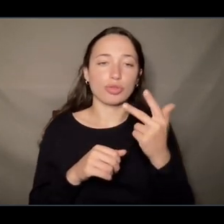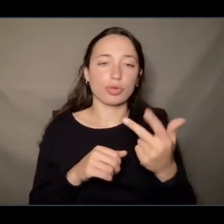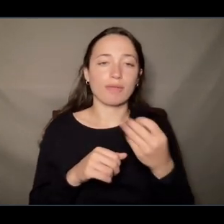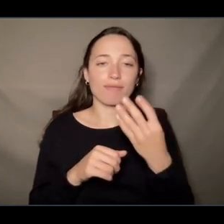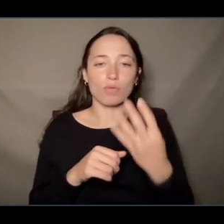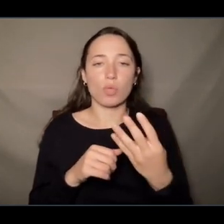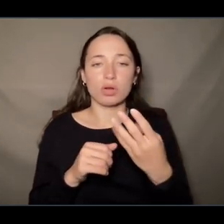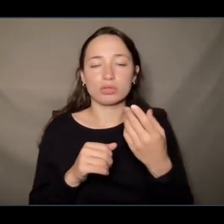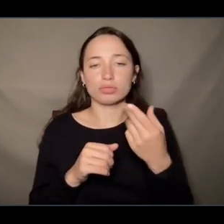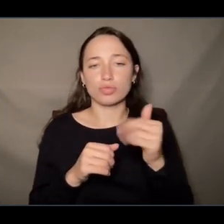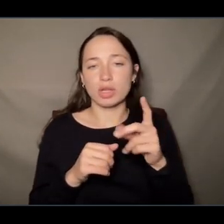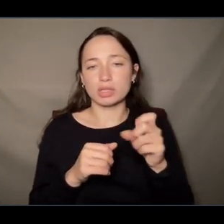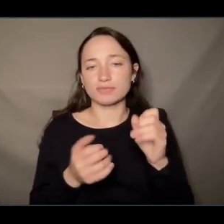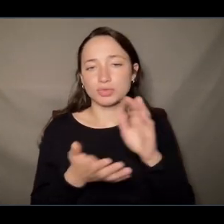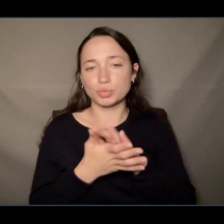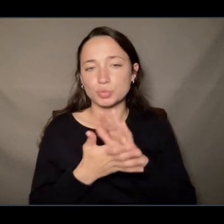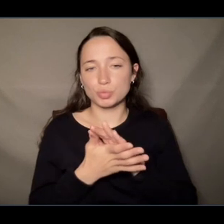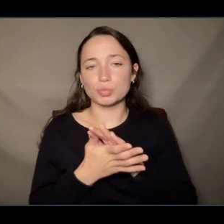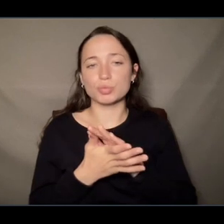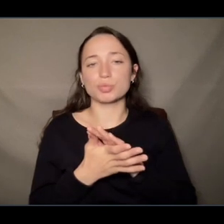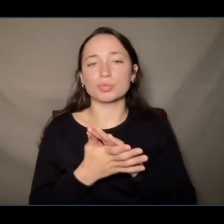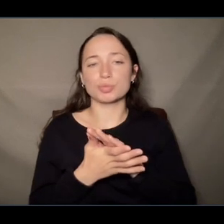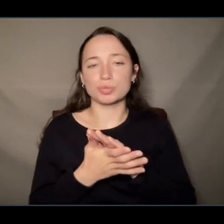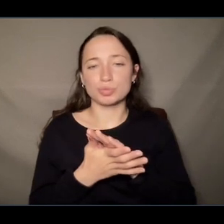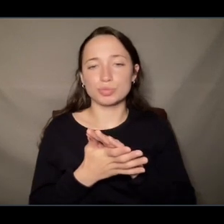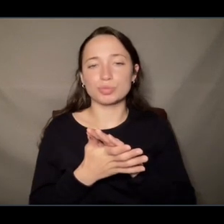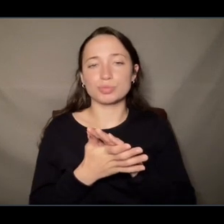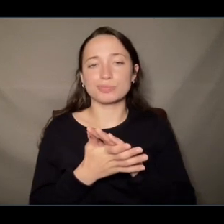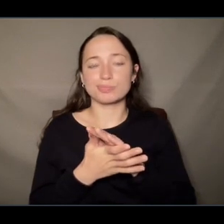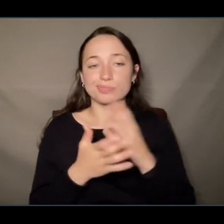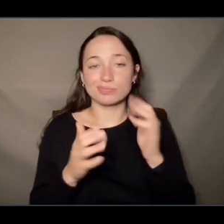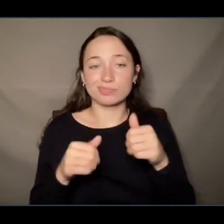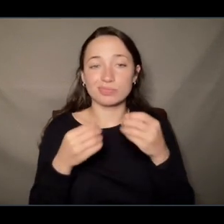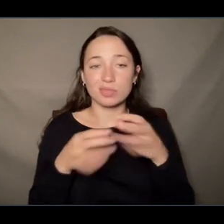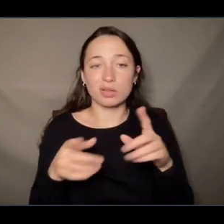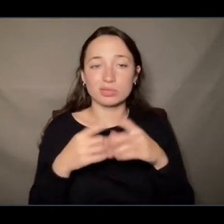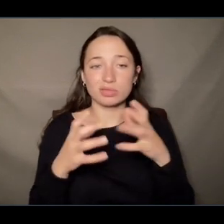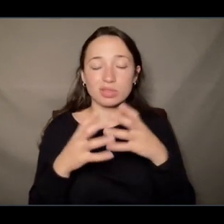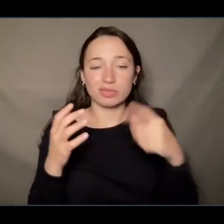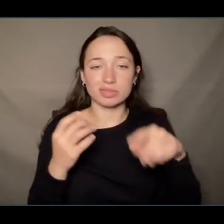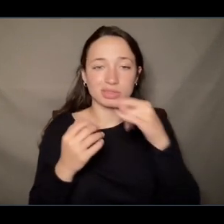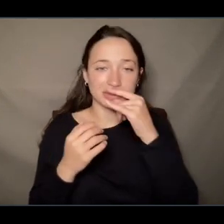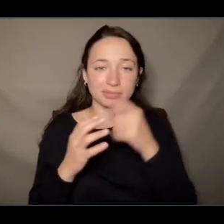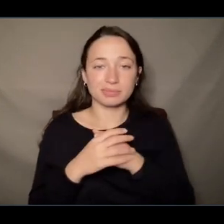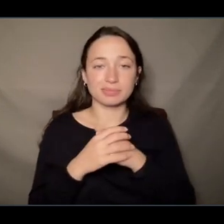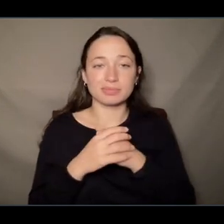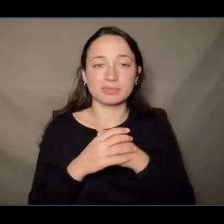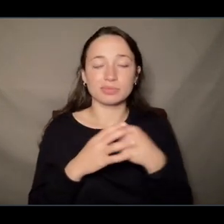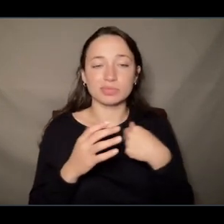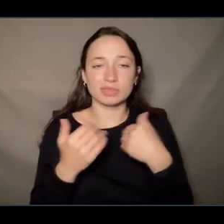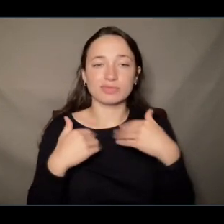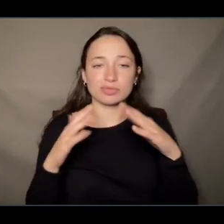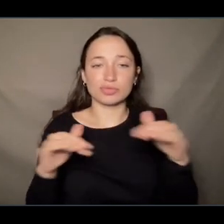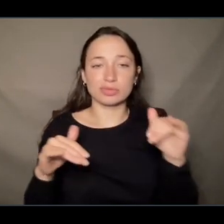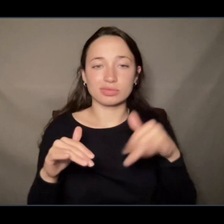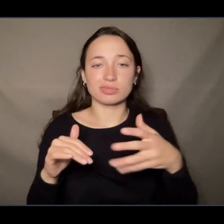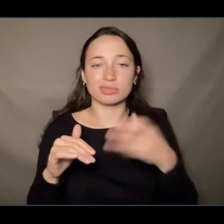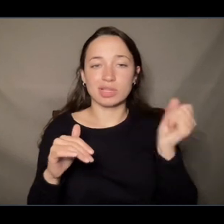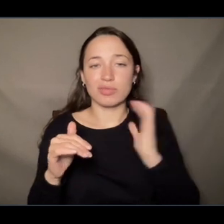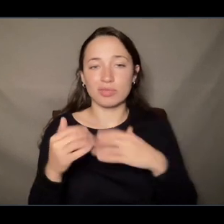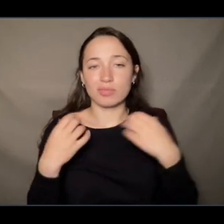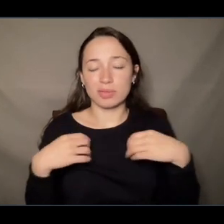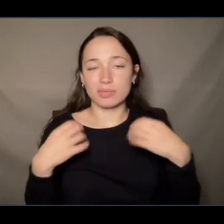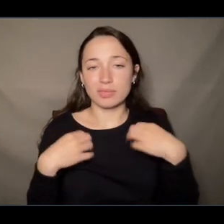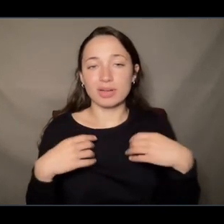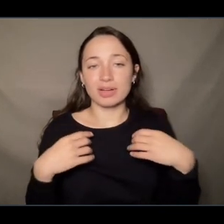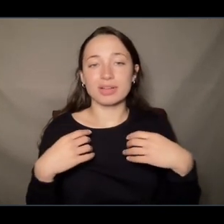the first 3 or 4 grades of school could be lost to a lot of these kids. We have